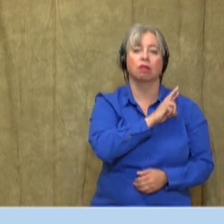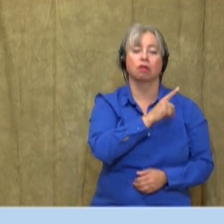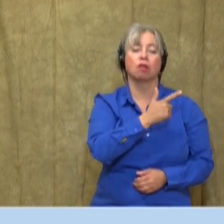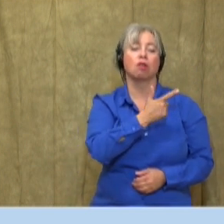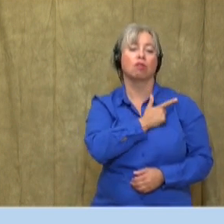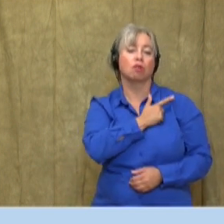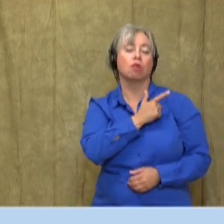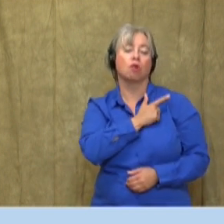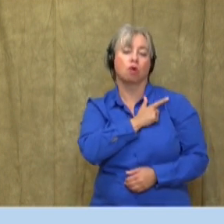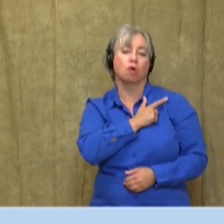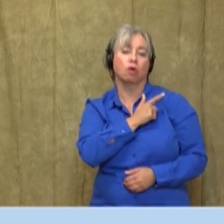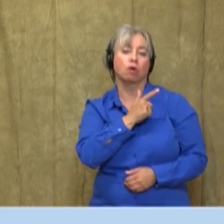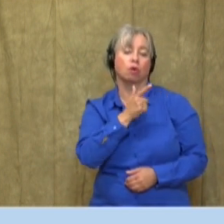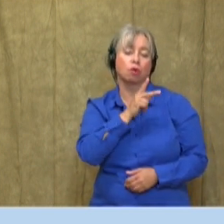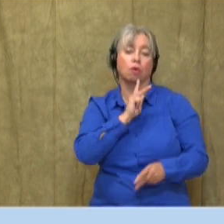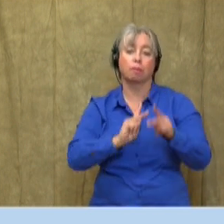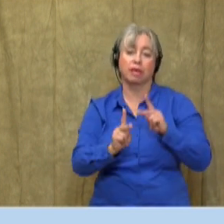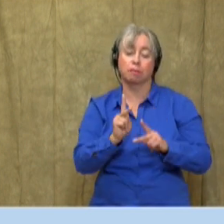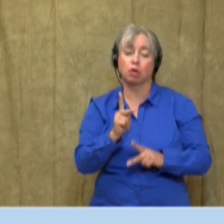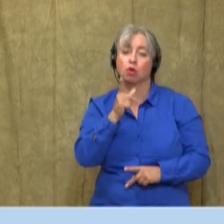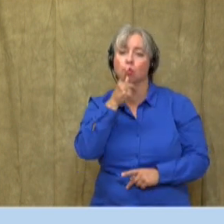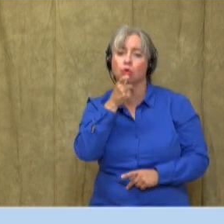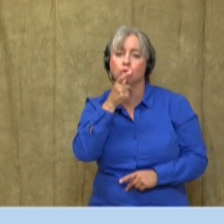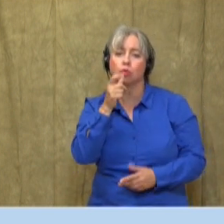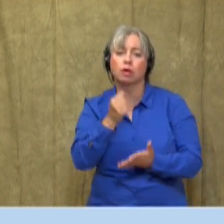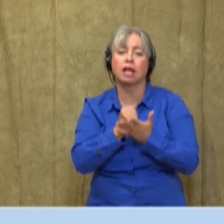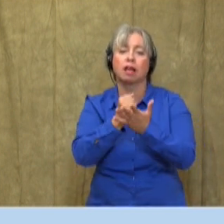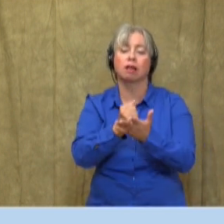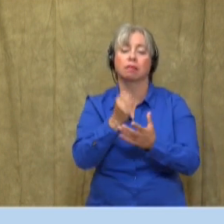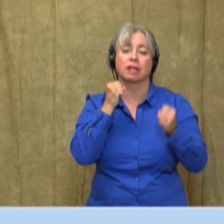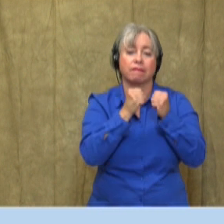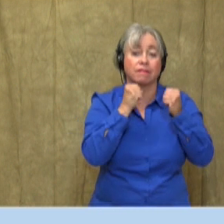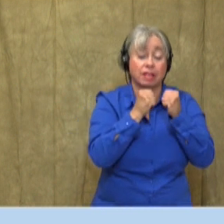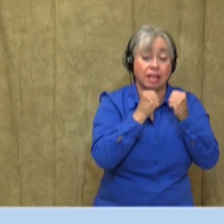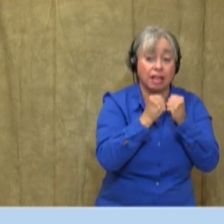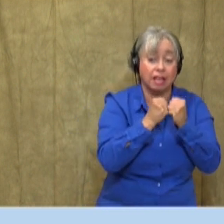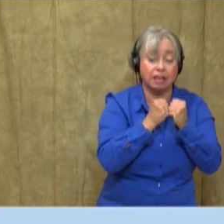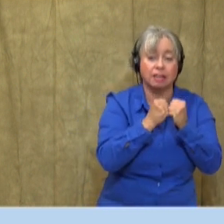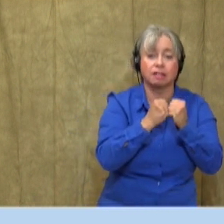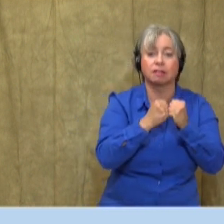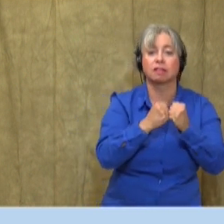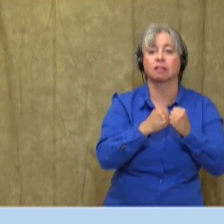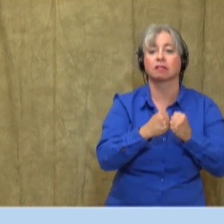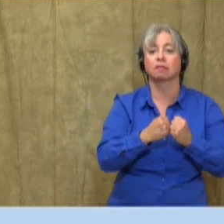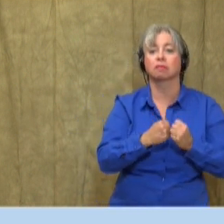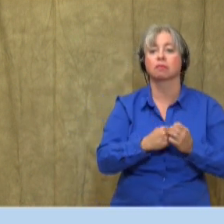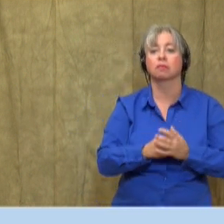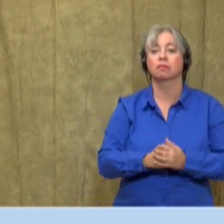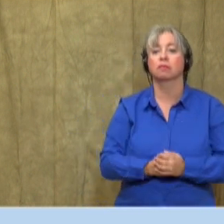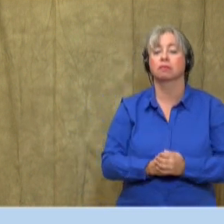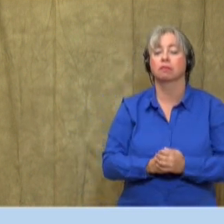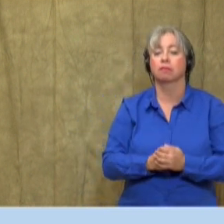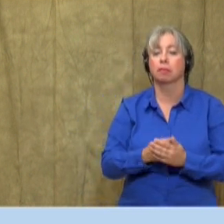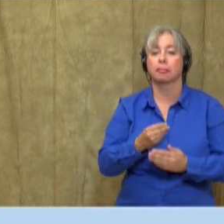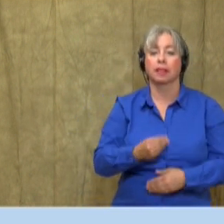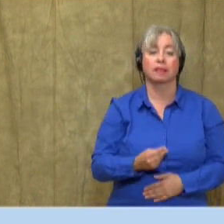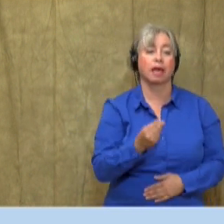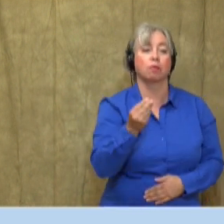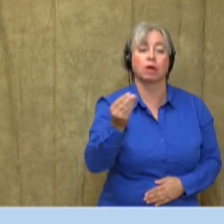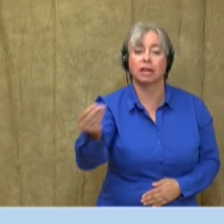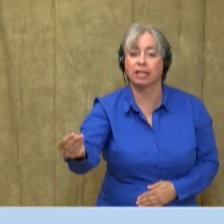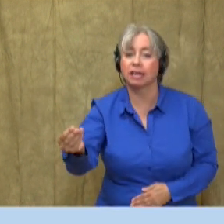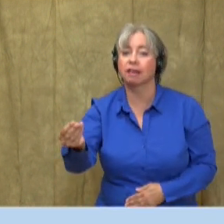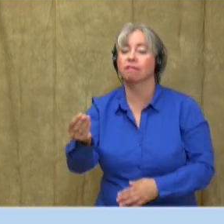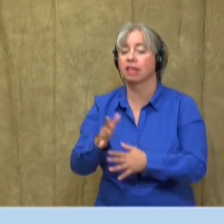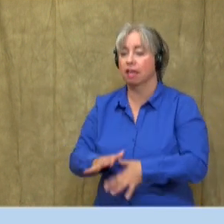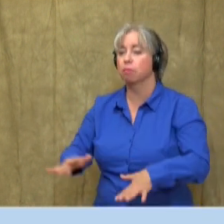Who is going to come in and help them fight? Well, in order to encourage those people to fight for them, they would actually give them land.